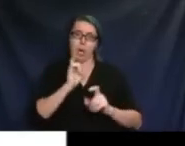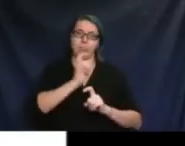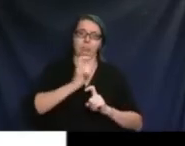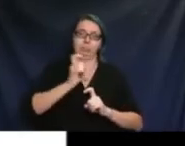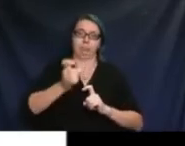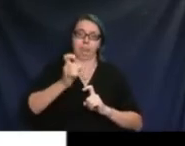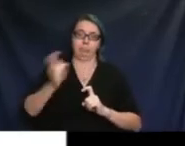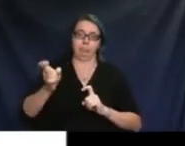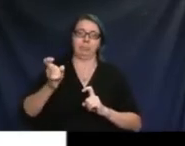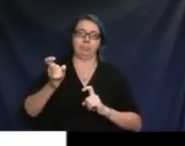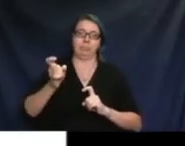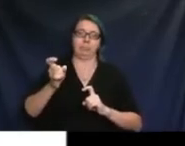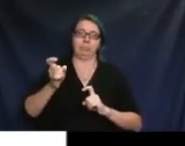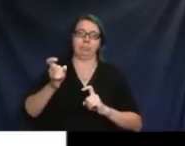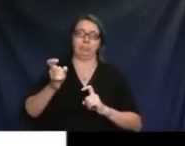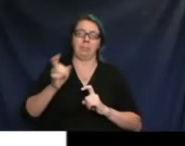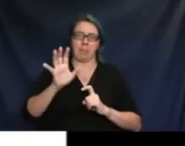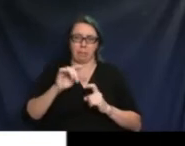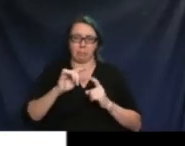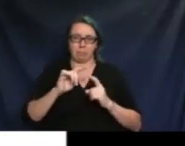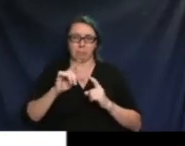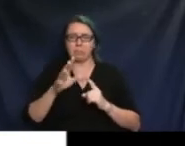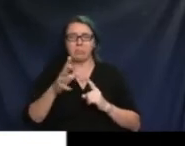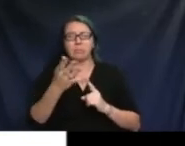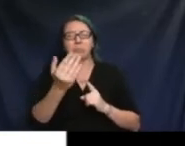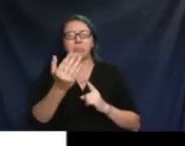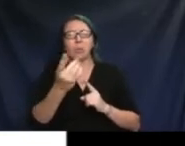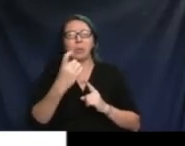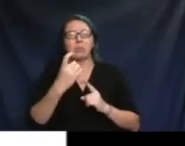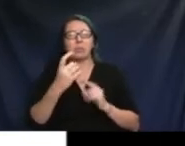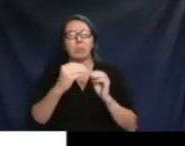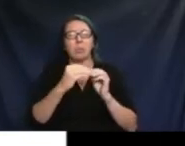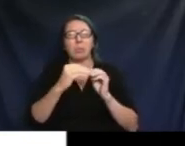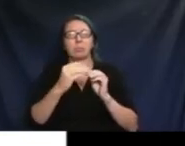Sorry. That's okay.